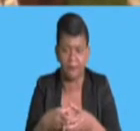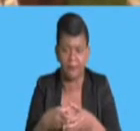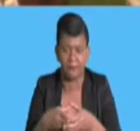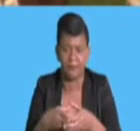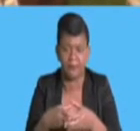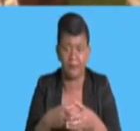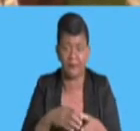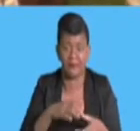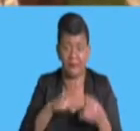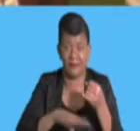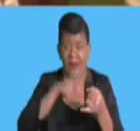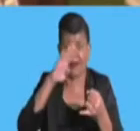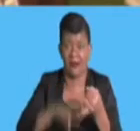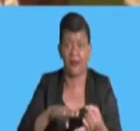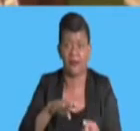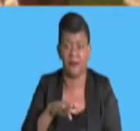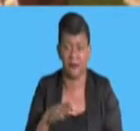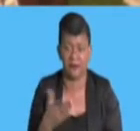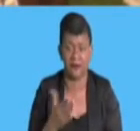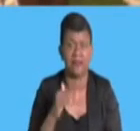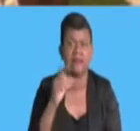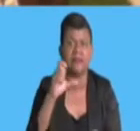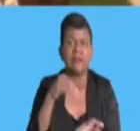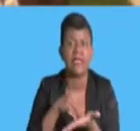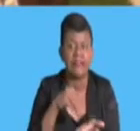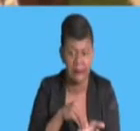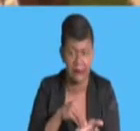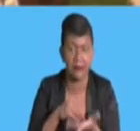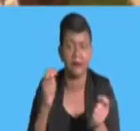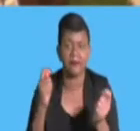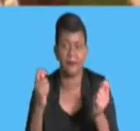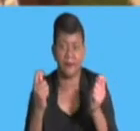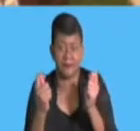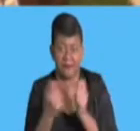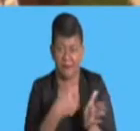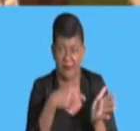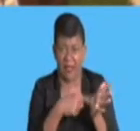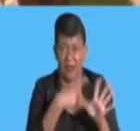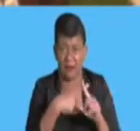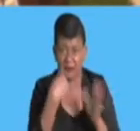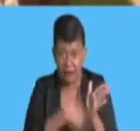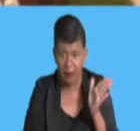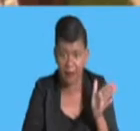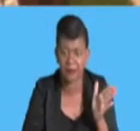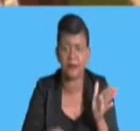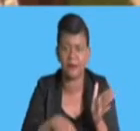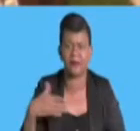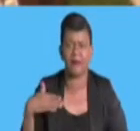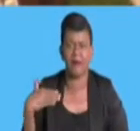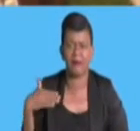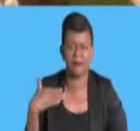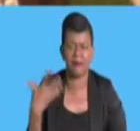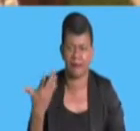reforms, the gutting of a once vibrant tourism industry by exorbitant taxes, a crumbling health and medical care system, the